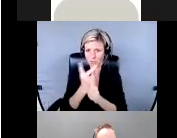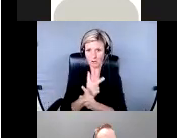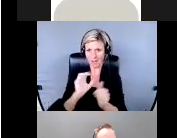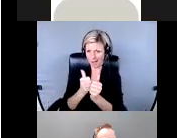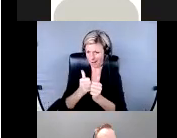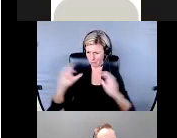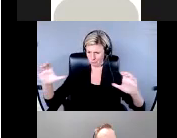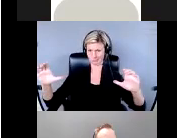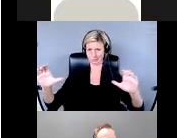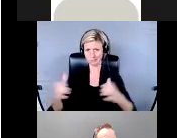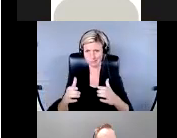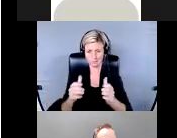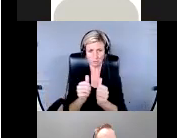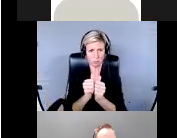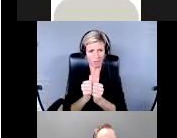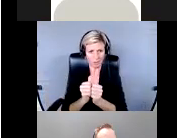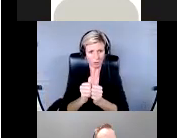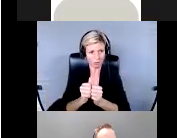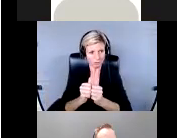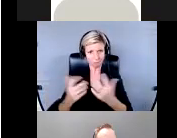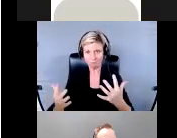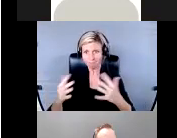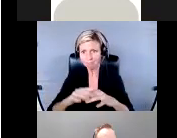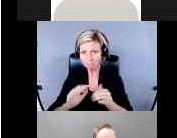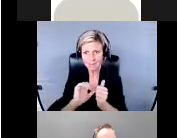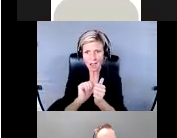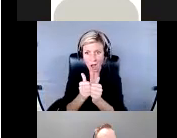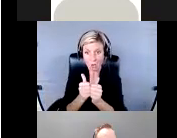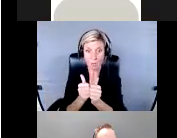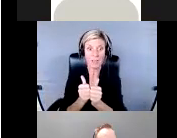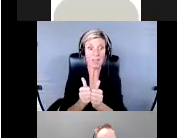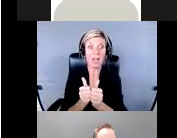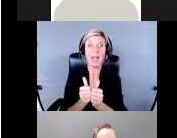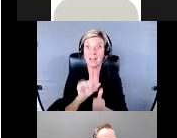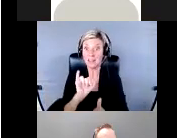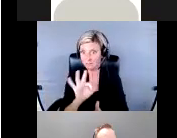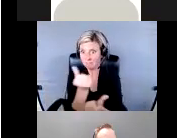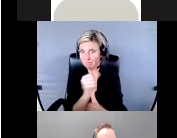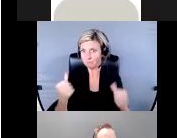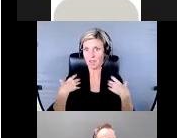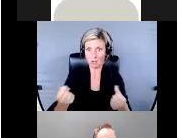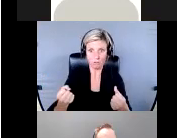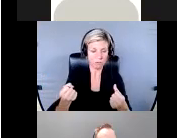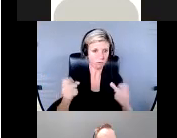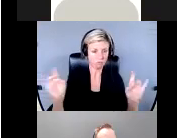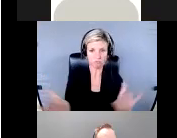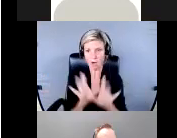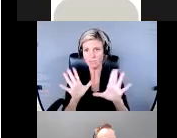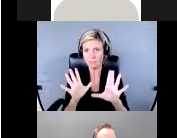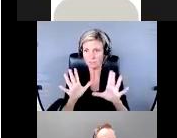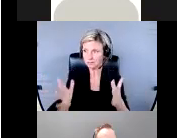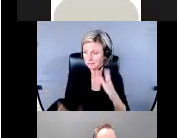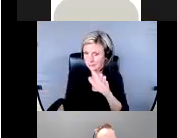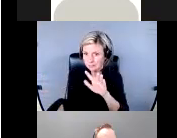family, especially when there's a crisis, a health crisis, a financial crisis. They need to figure out how to band together. They're the